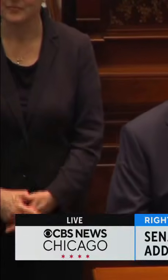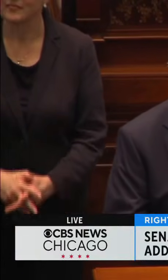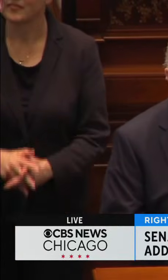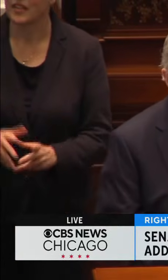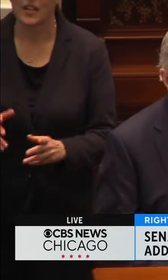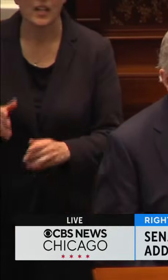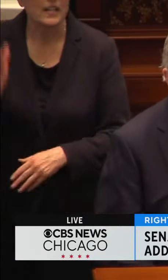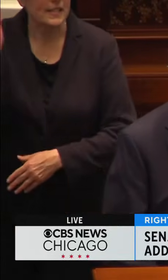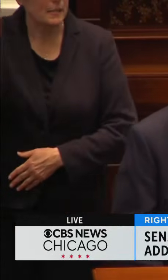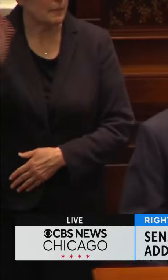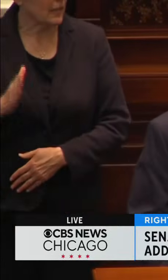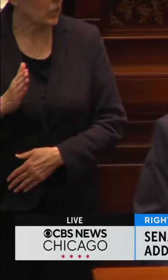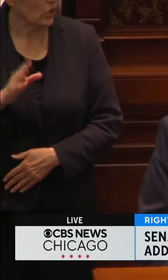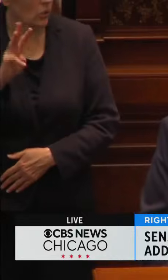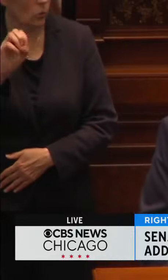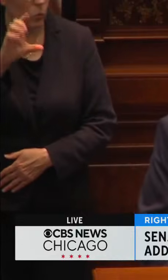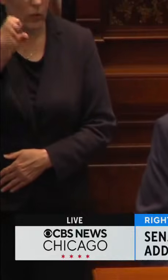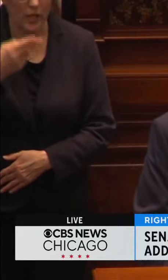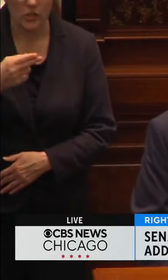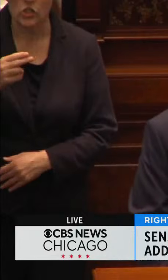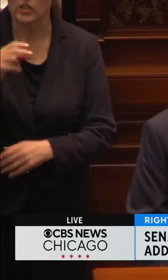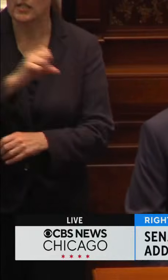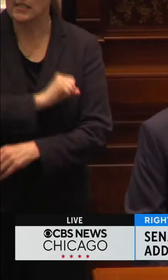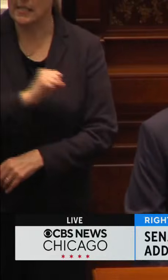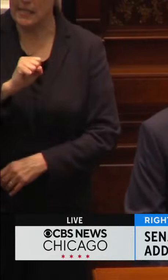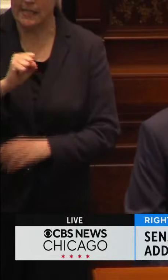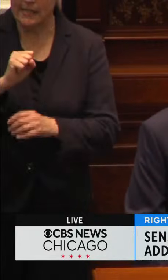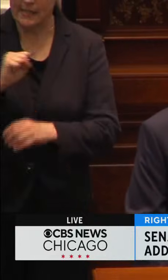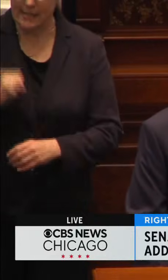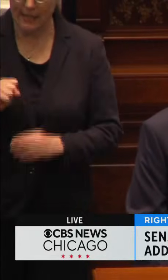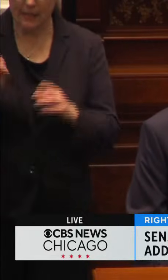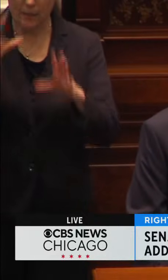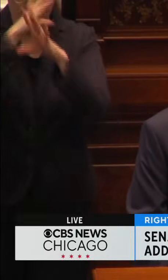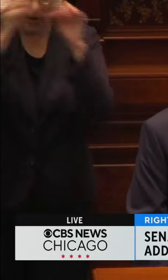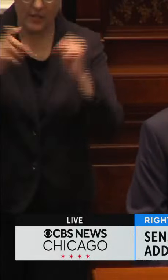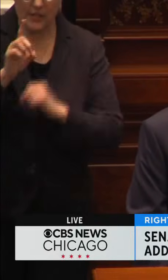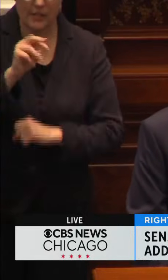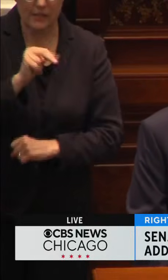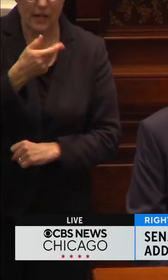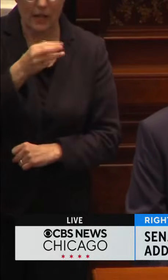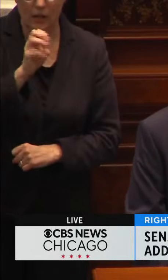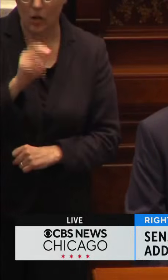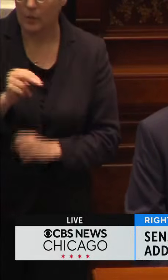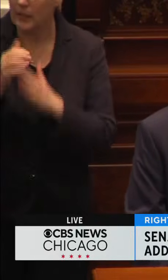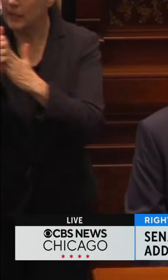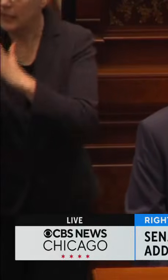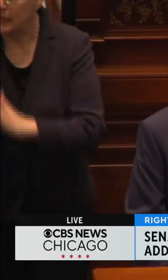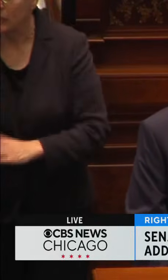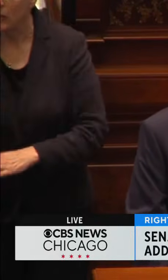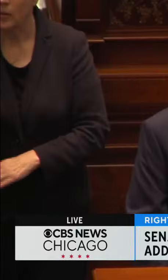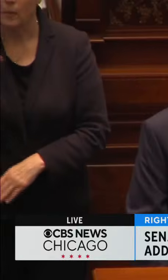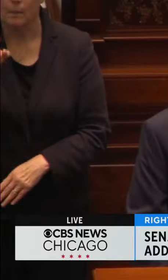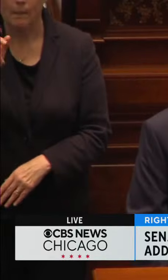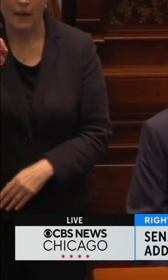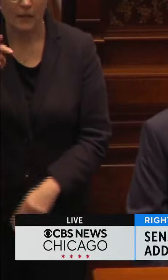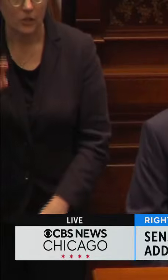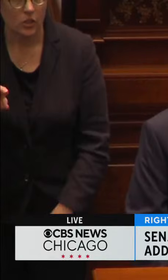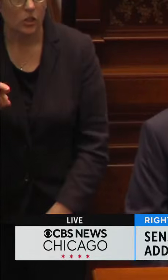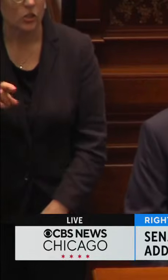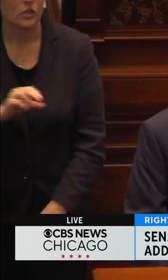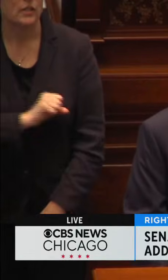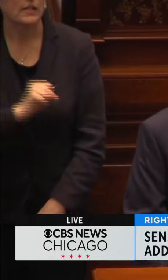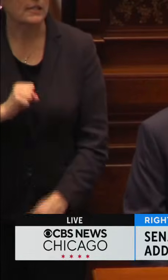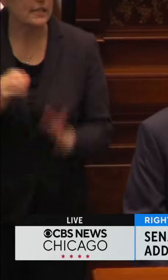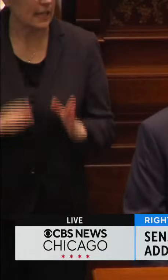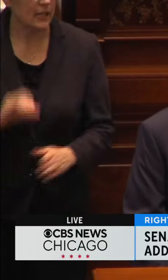Speaker Welch, Senate President Don Harmon, Leader Cam Buckner, Senator